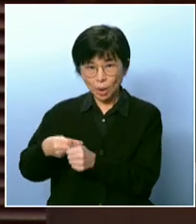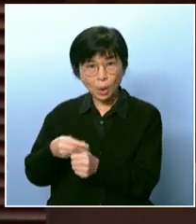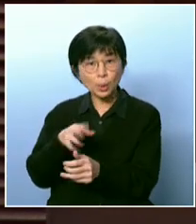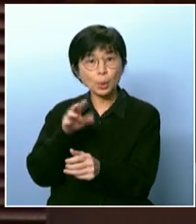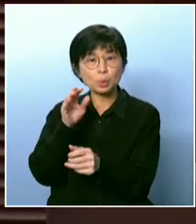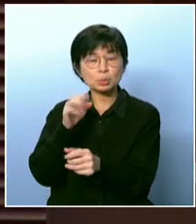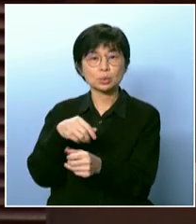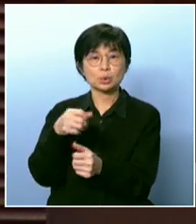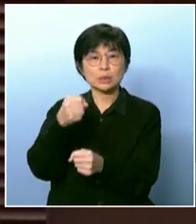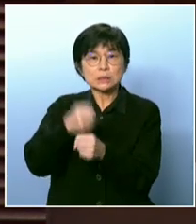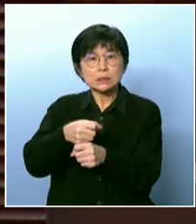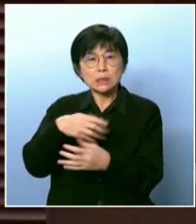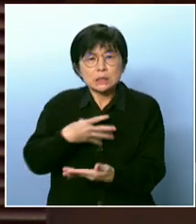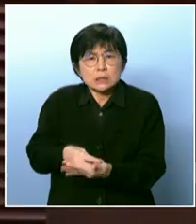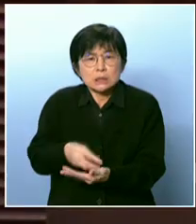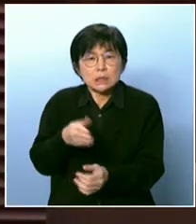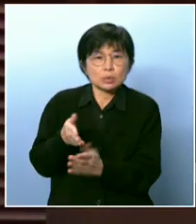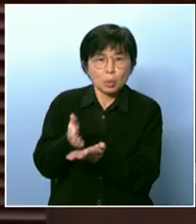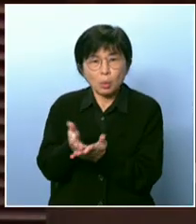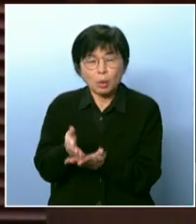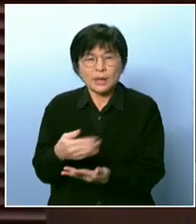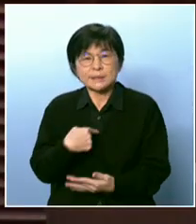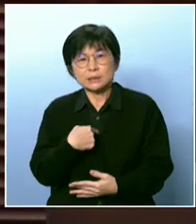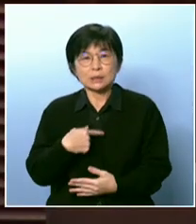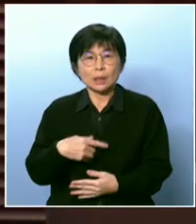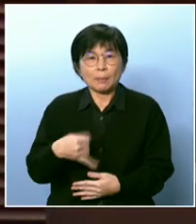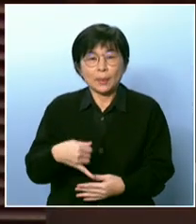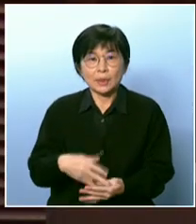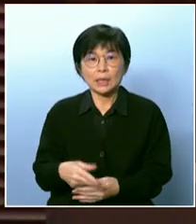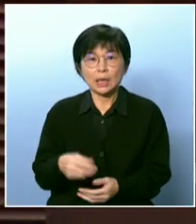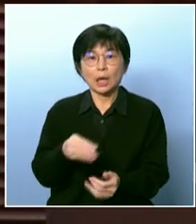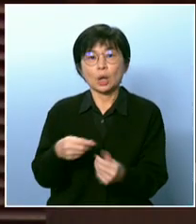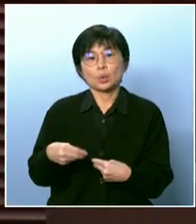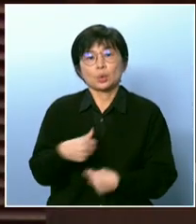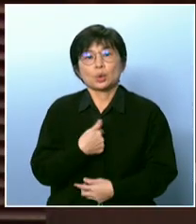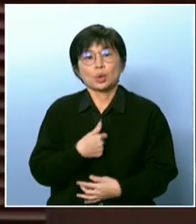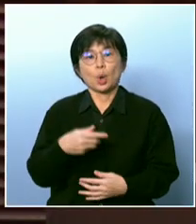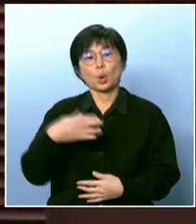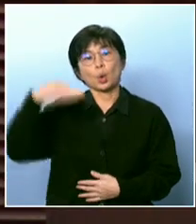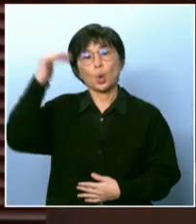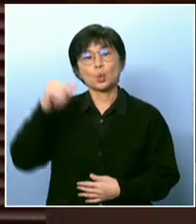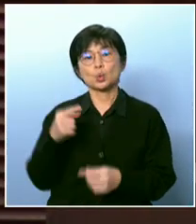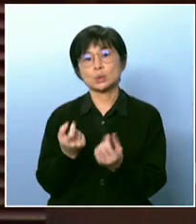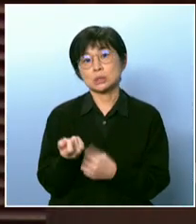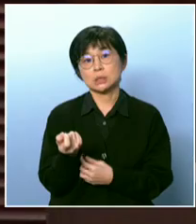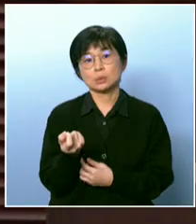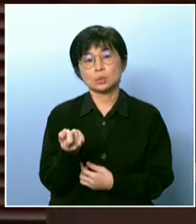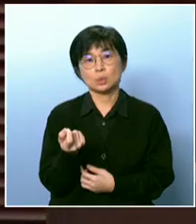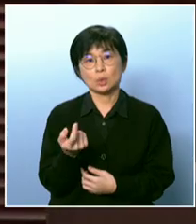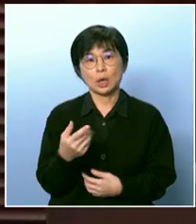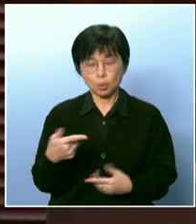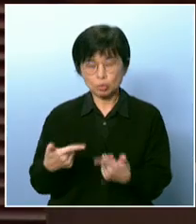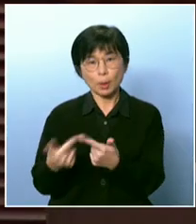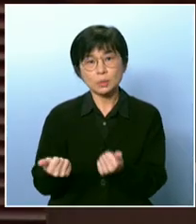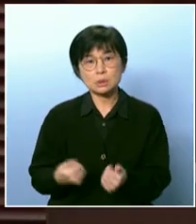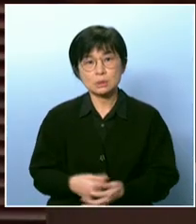say the younger primary students may not know much about the future. So